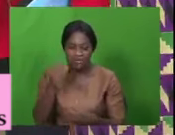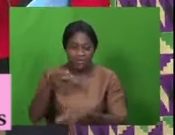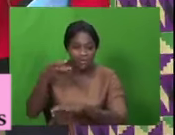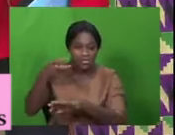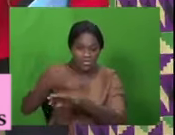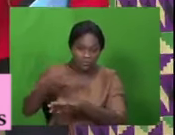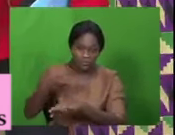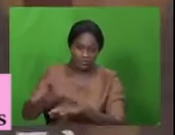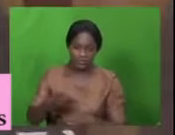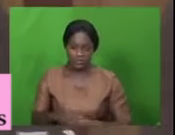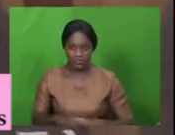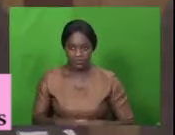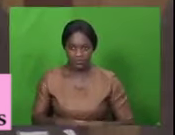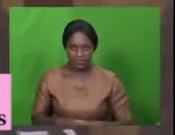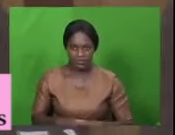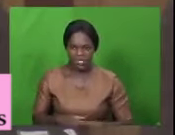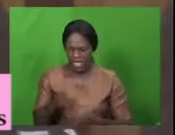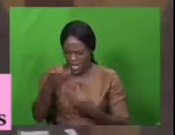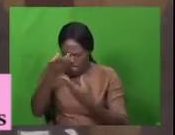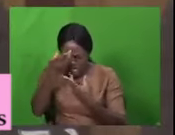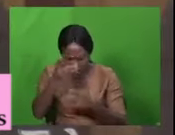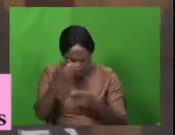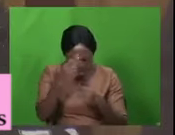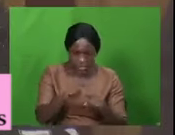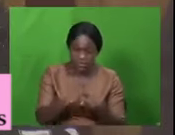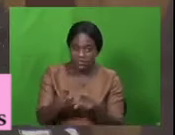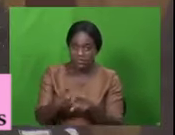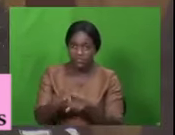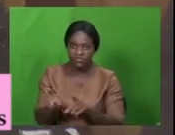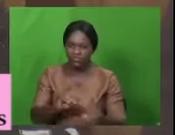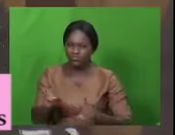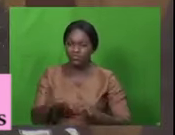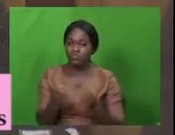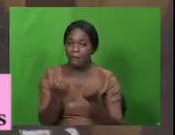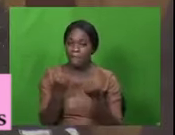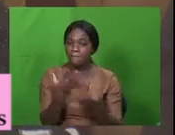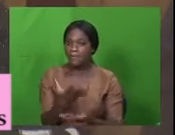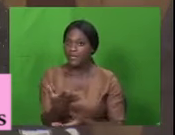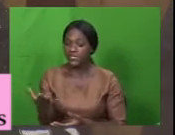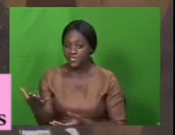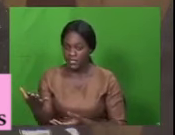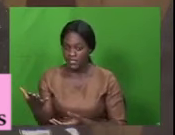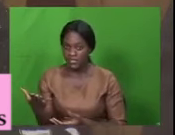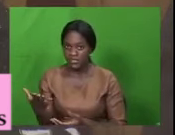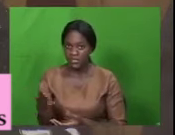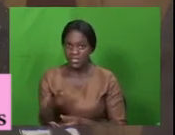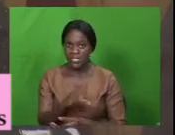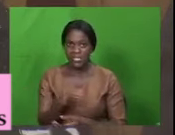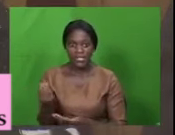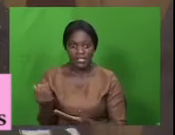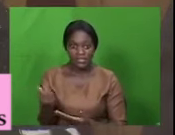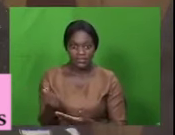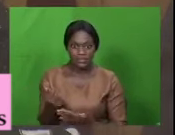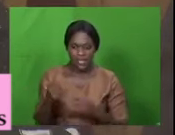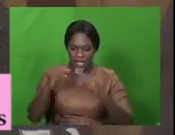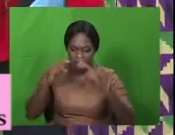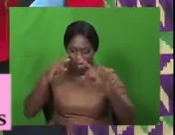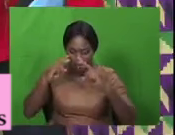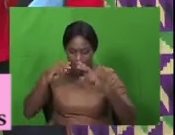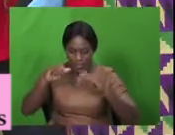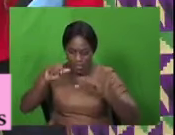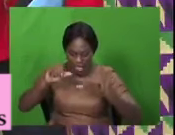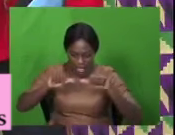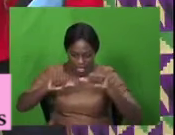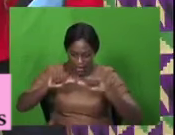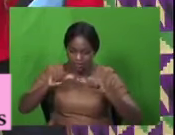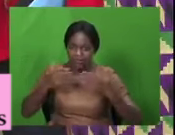We took many decisions, and we did many things which, according to the science, were the most